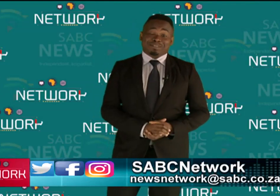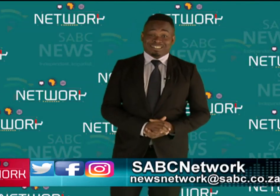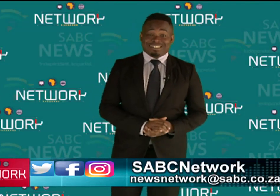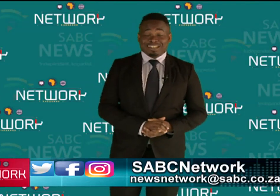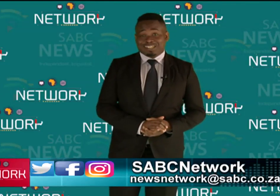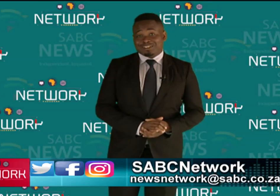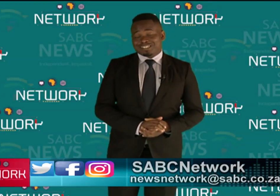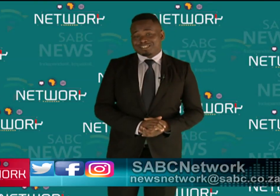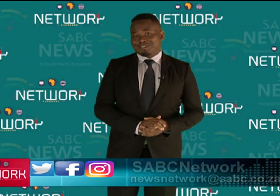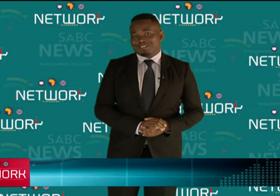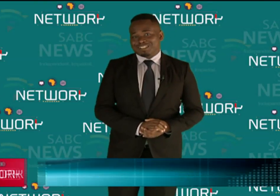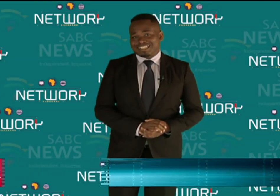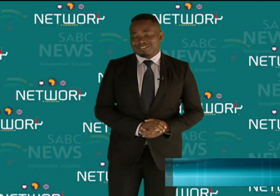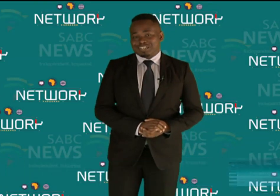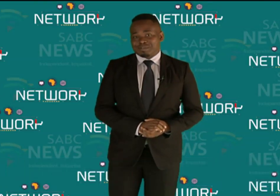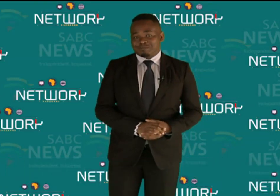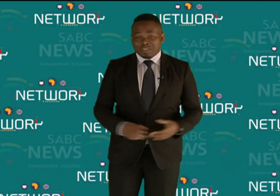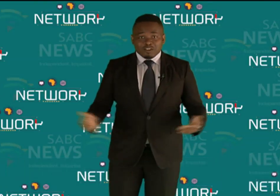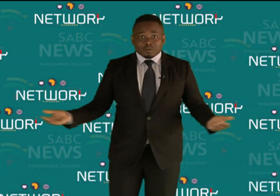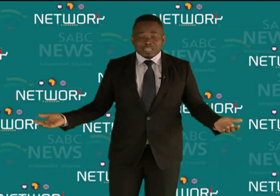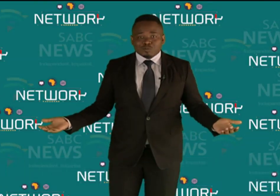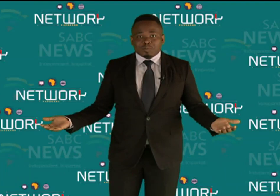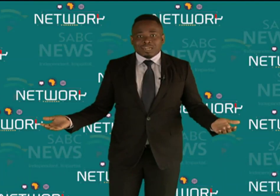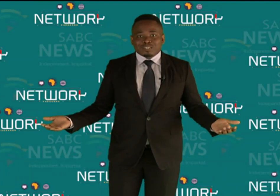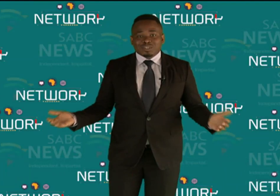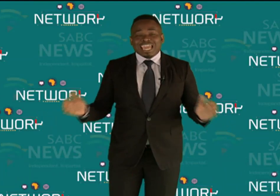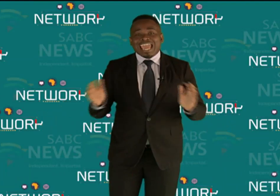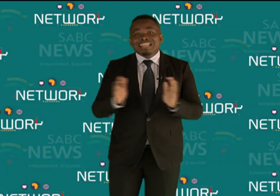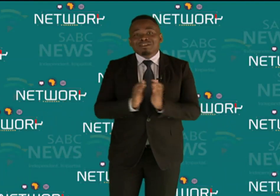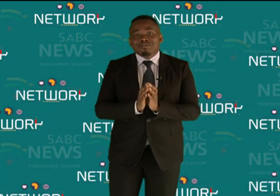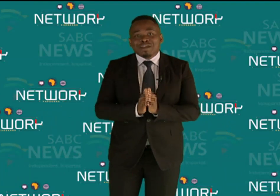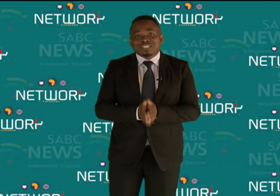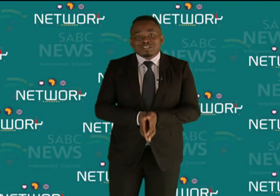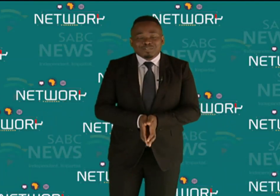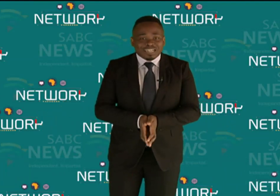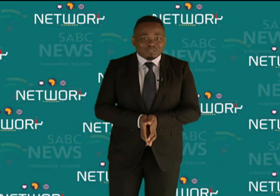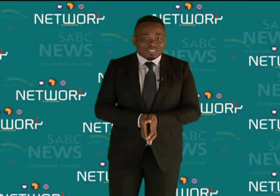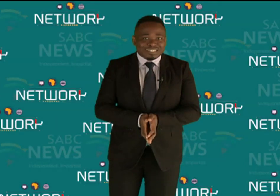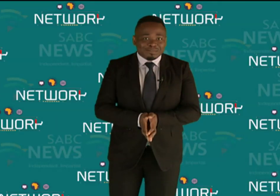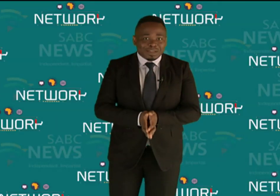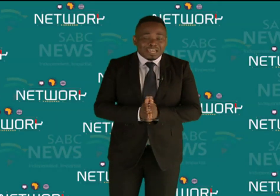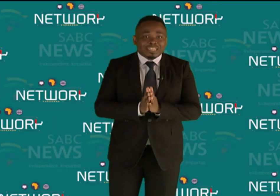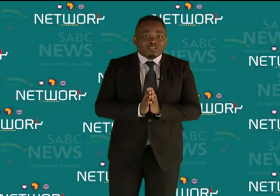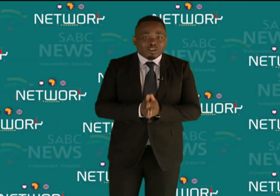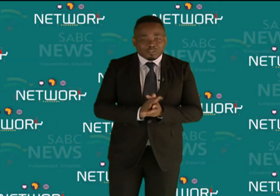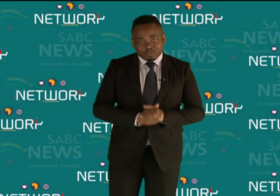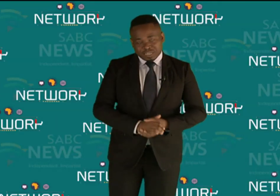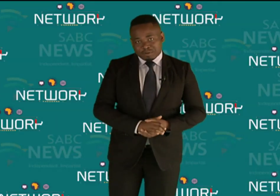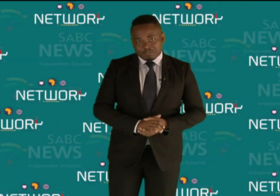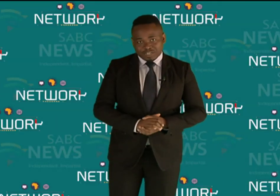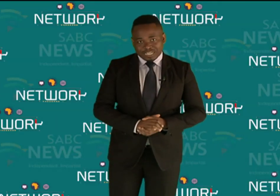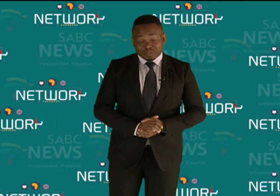at sabc.co.za on email. From me, it's Pumela Lezondi and the rest of the network team. Thank you very